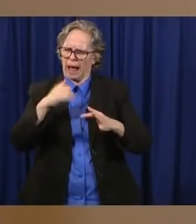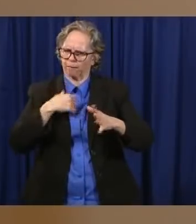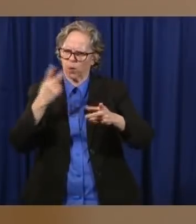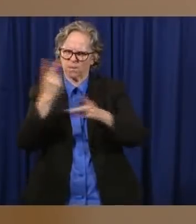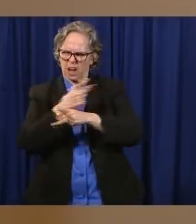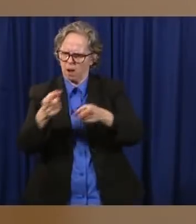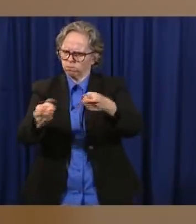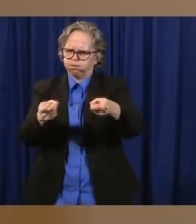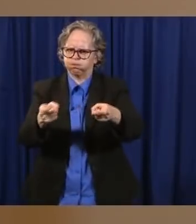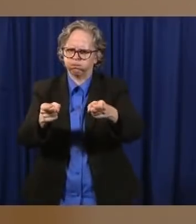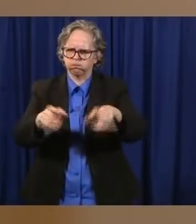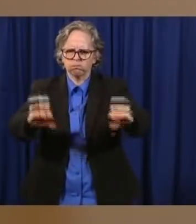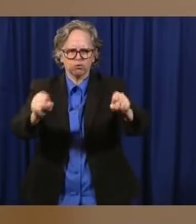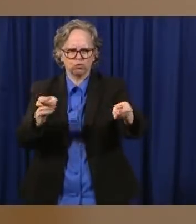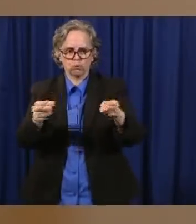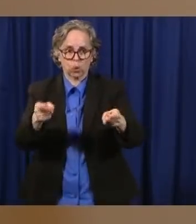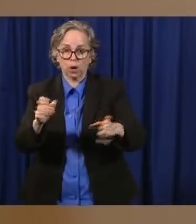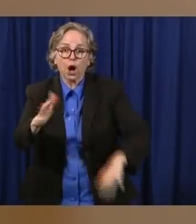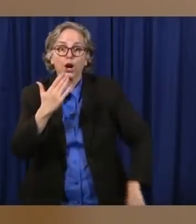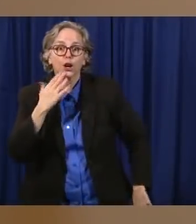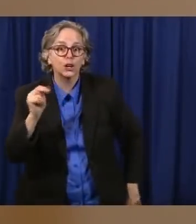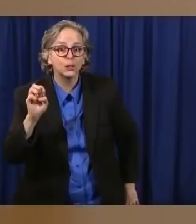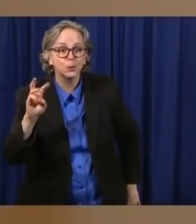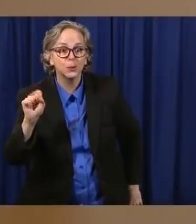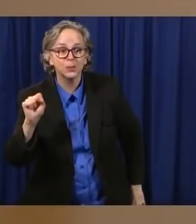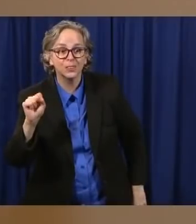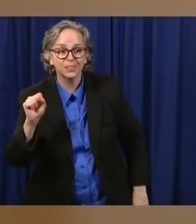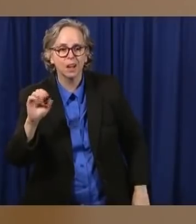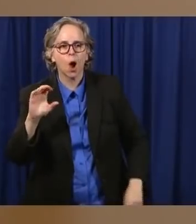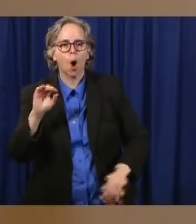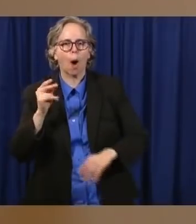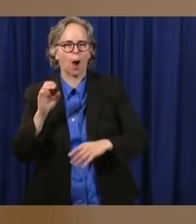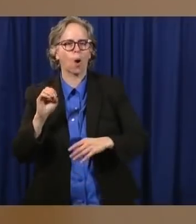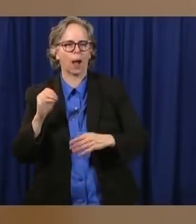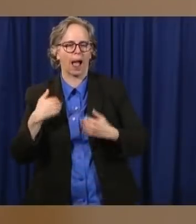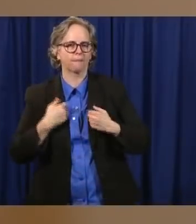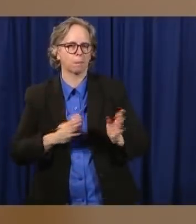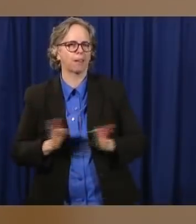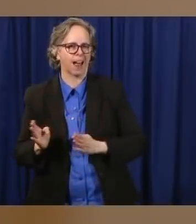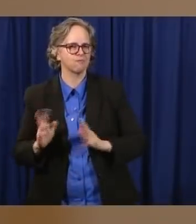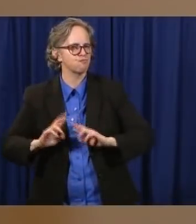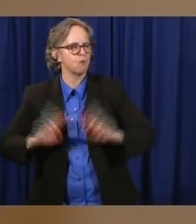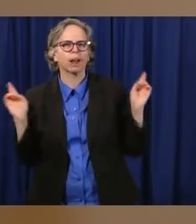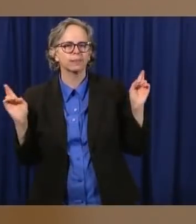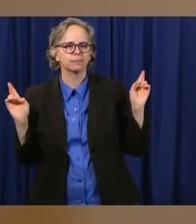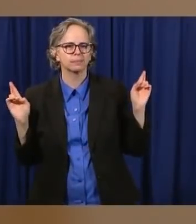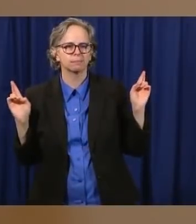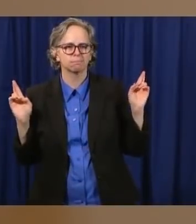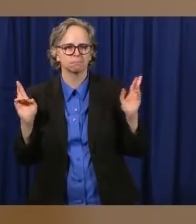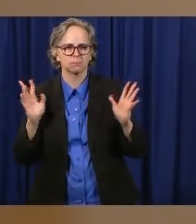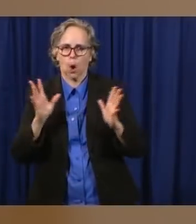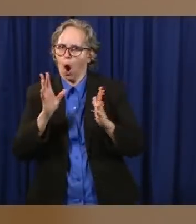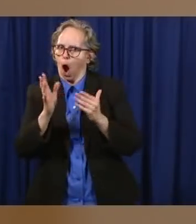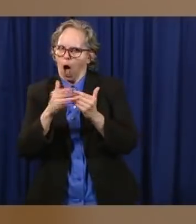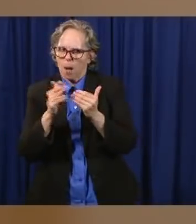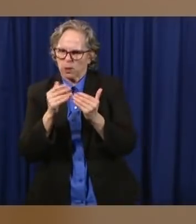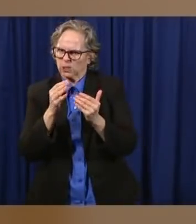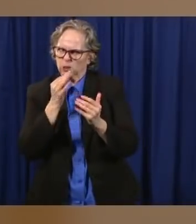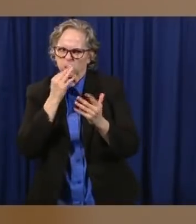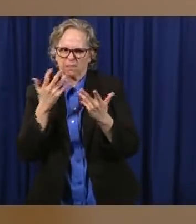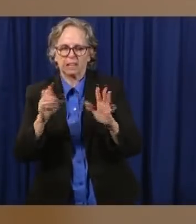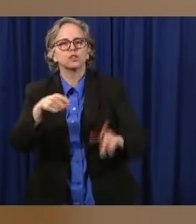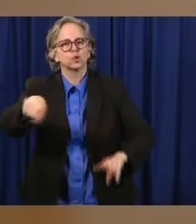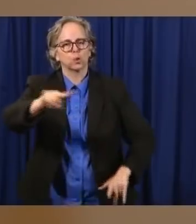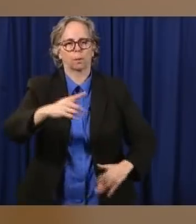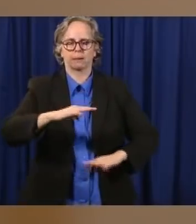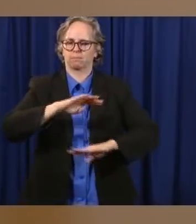news is Ohio does have a plan. It's nearing its final stages, but I think people will be very pleased with what they see. Thank you.